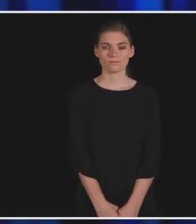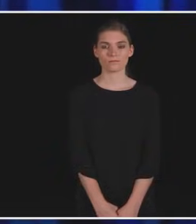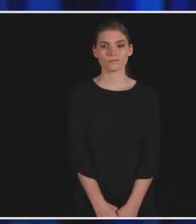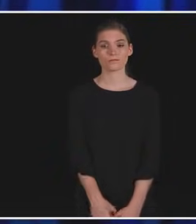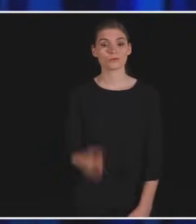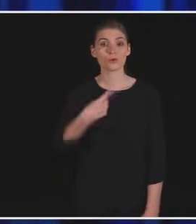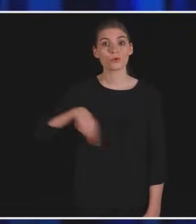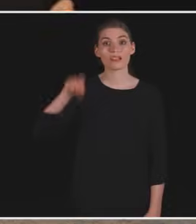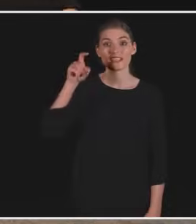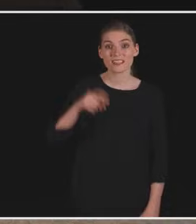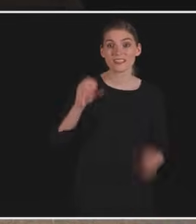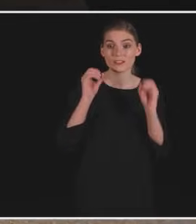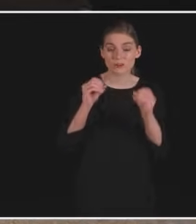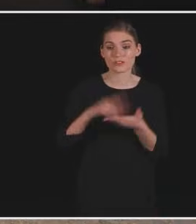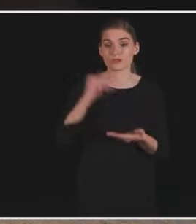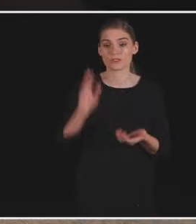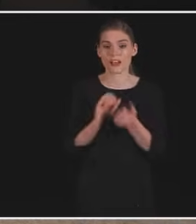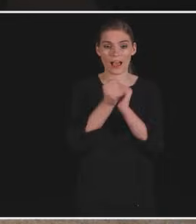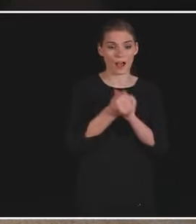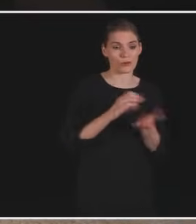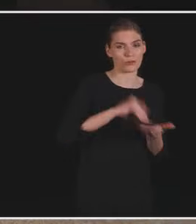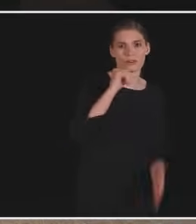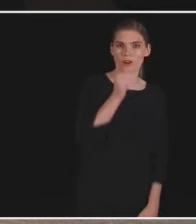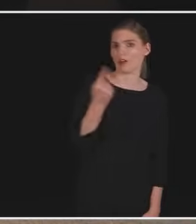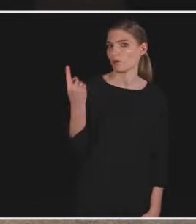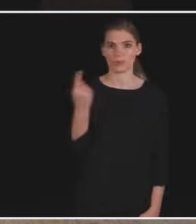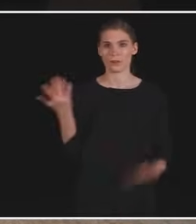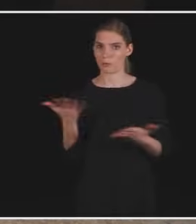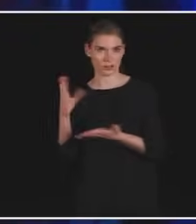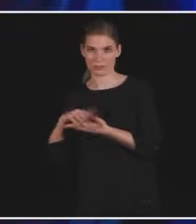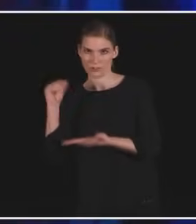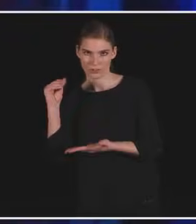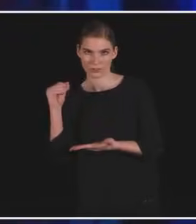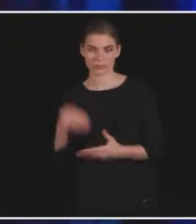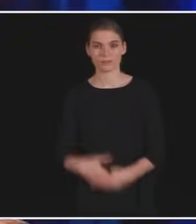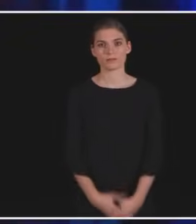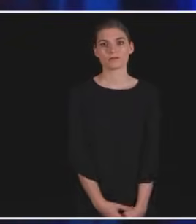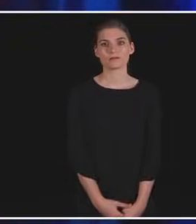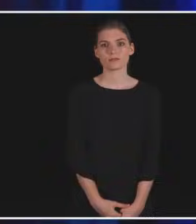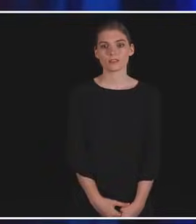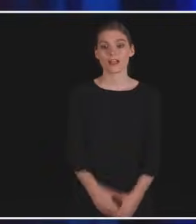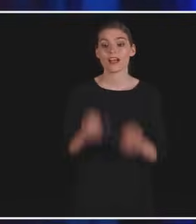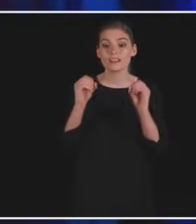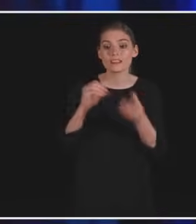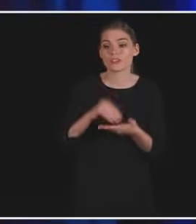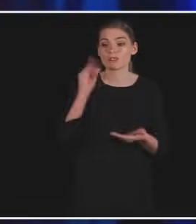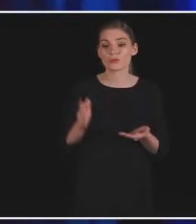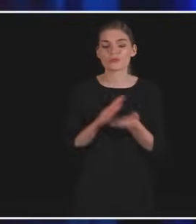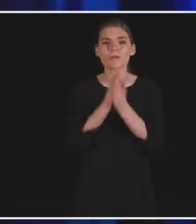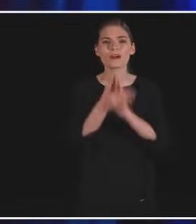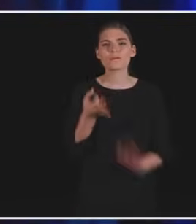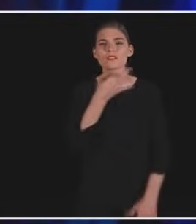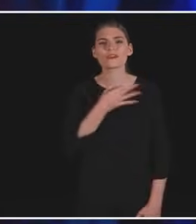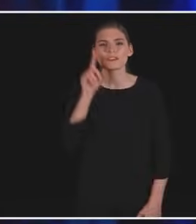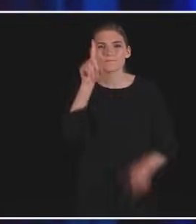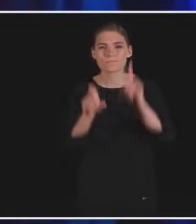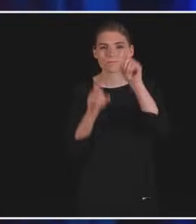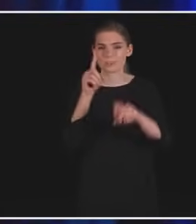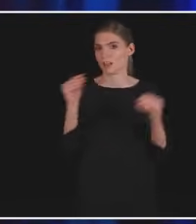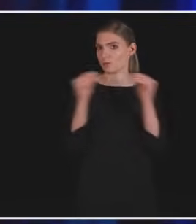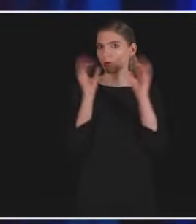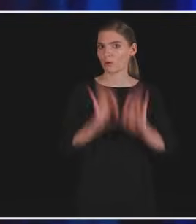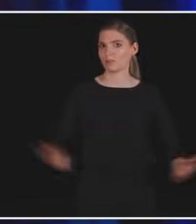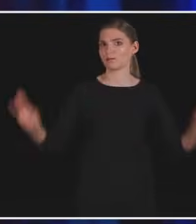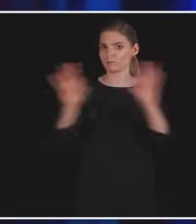order to do that, we need to teach kids how to learn and not just what to learn. Teaching kids how to ask questions and think